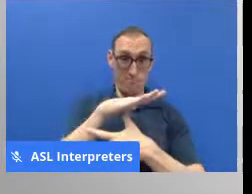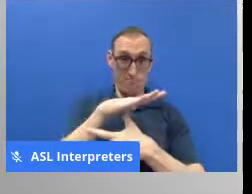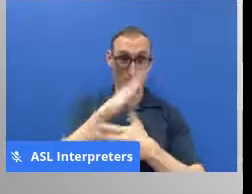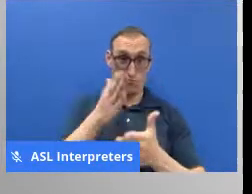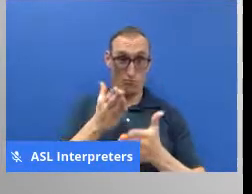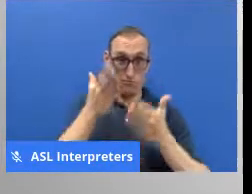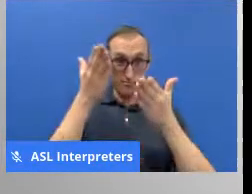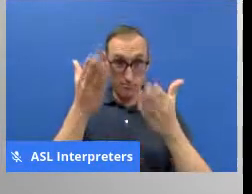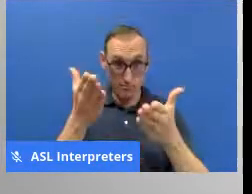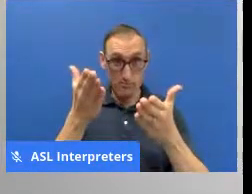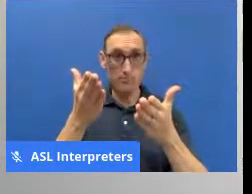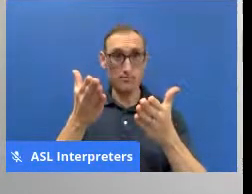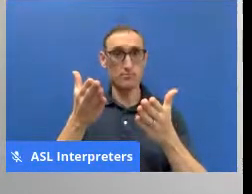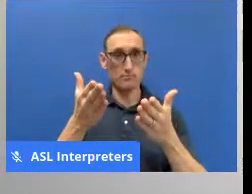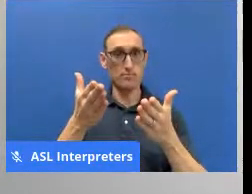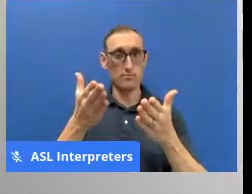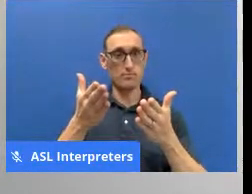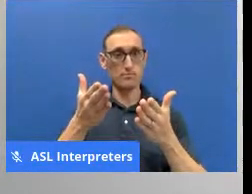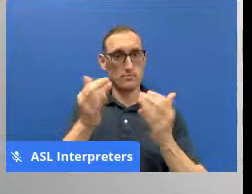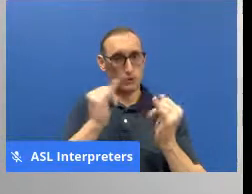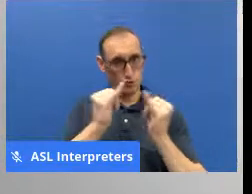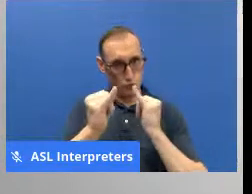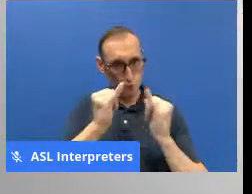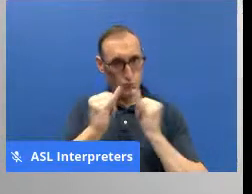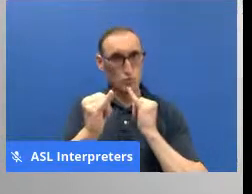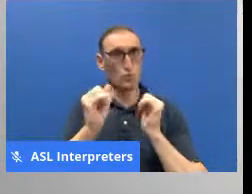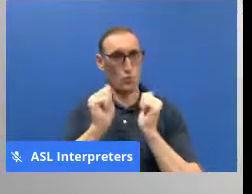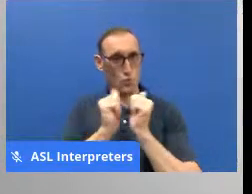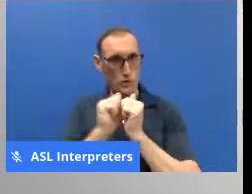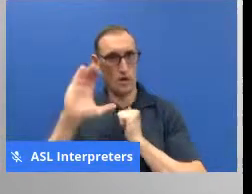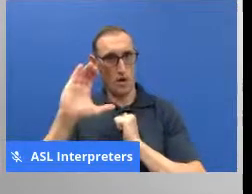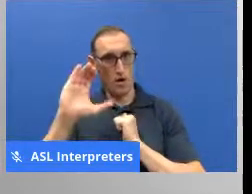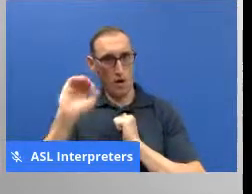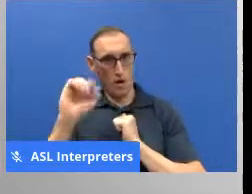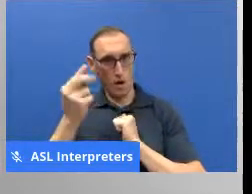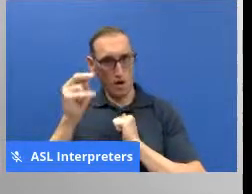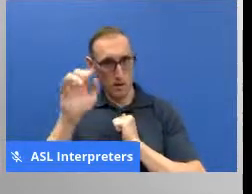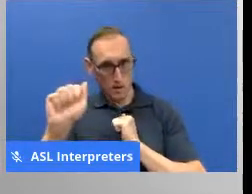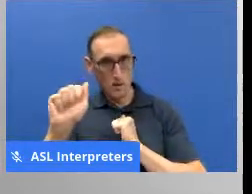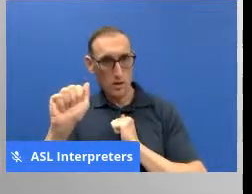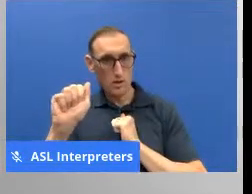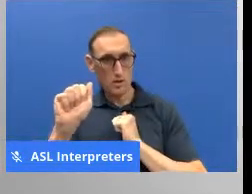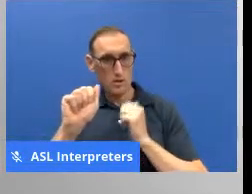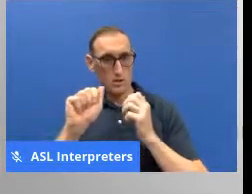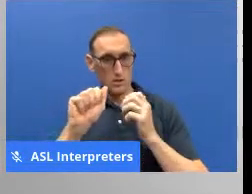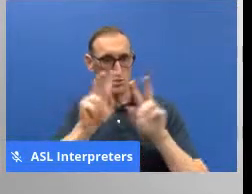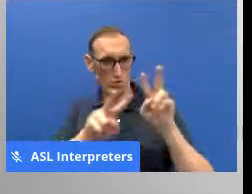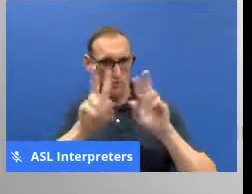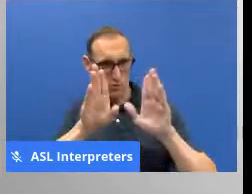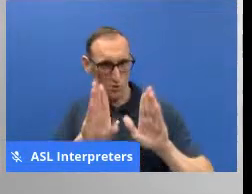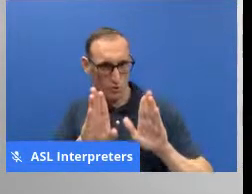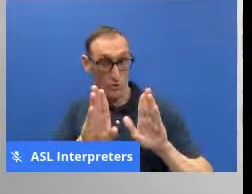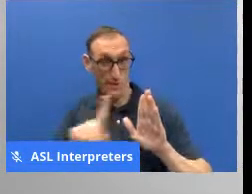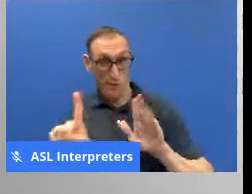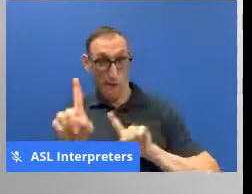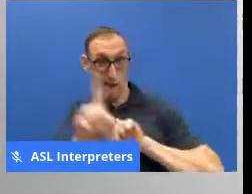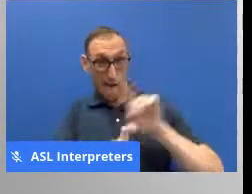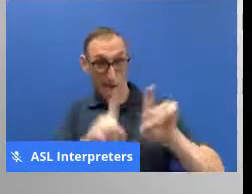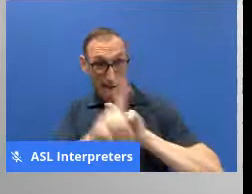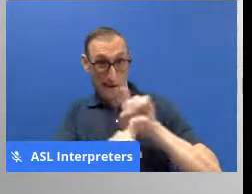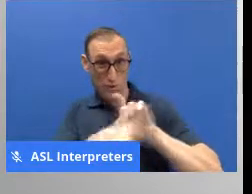Cognia reviewers virtually is they will be asking you questions about the content of that progress